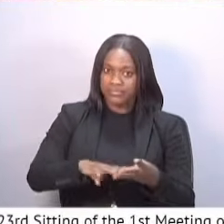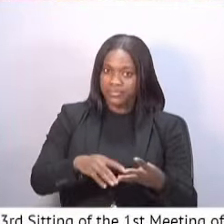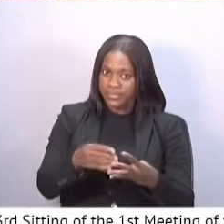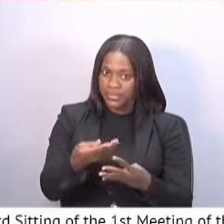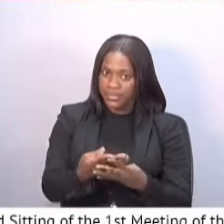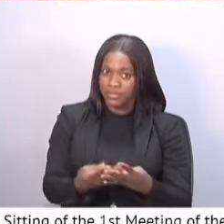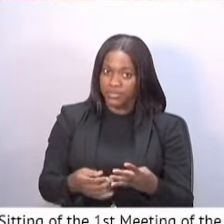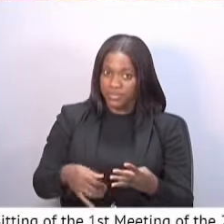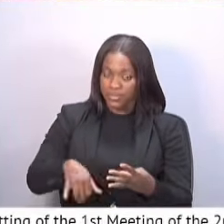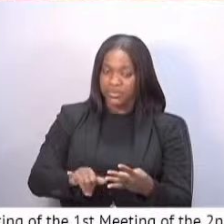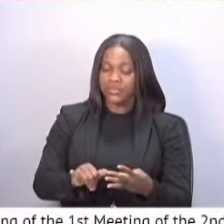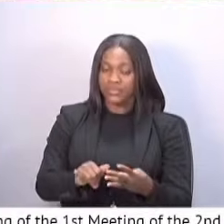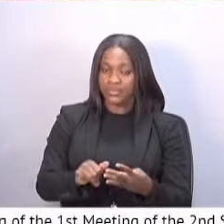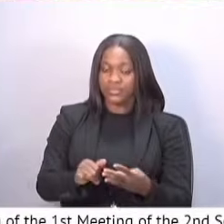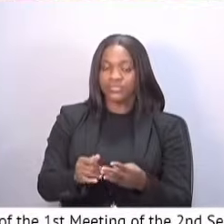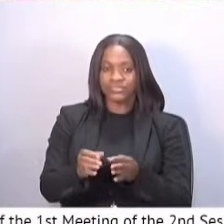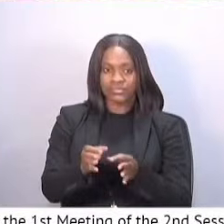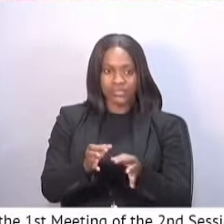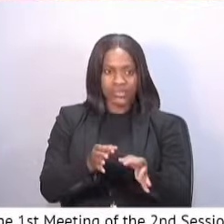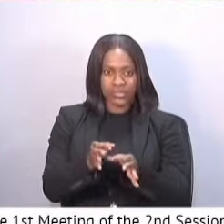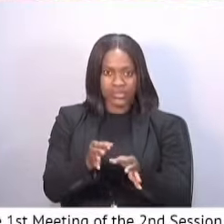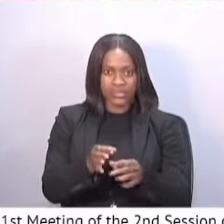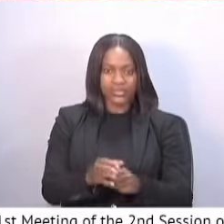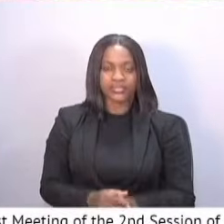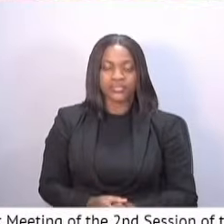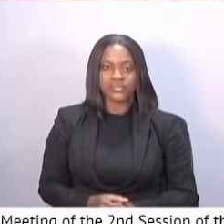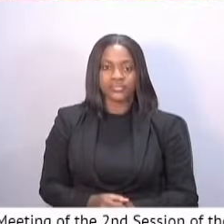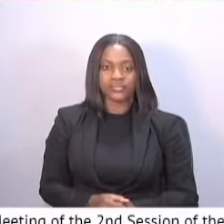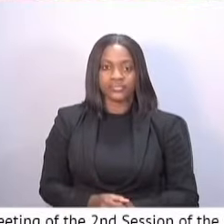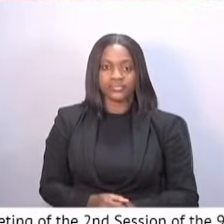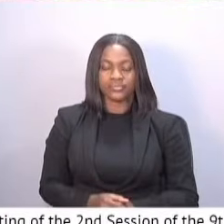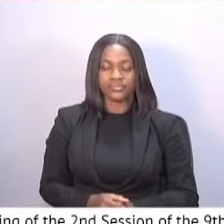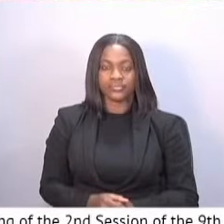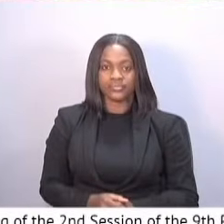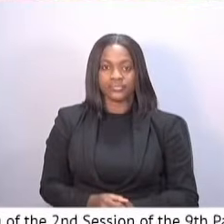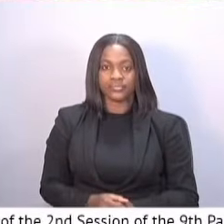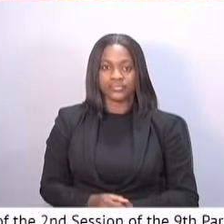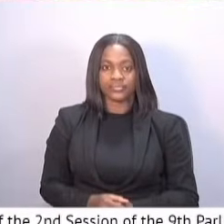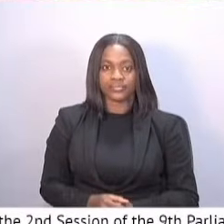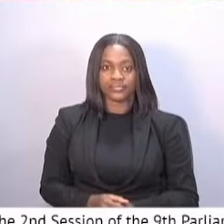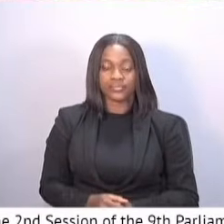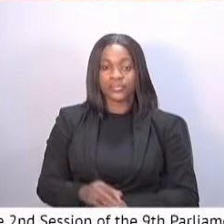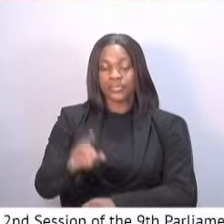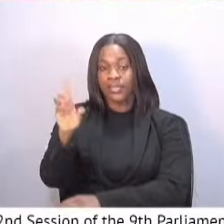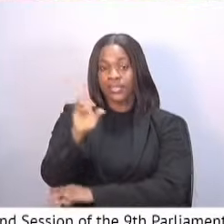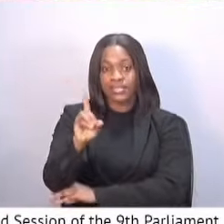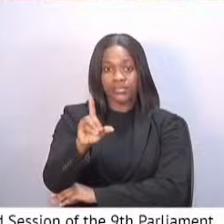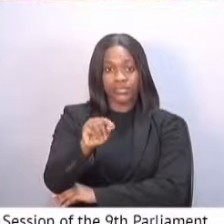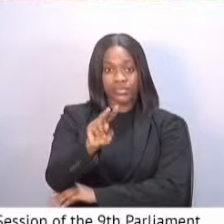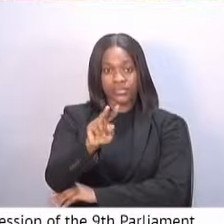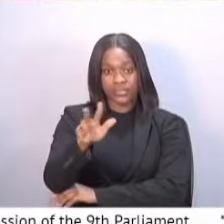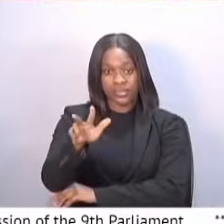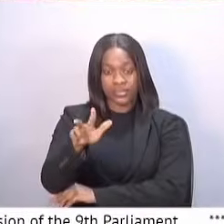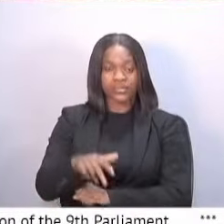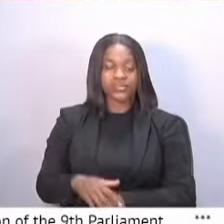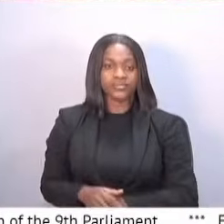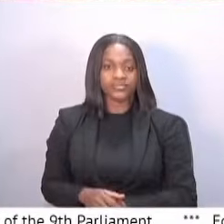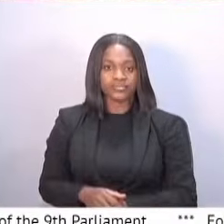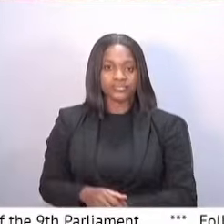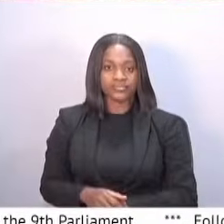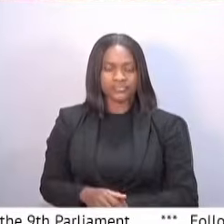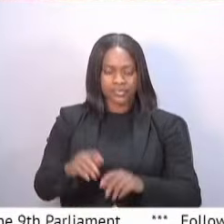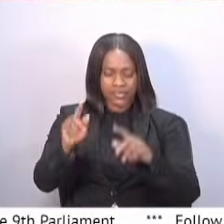below. I'll still give details of the key milestones and duration. In December 2023,